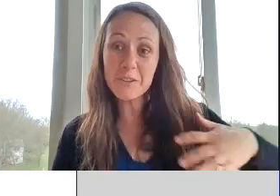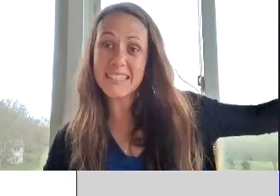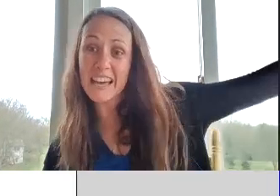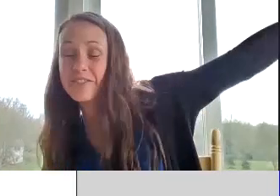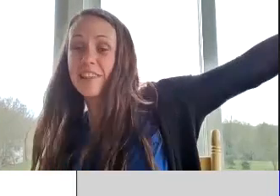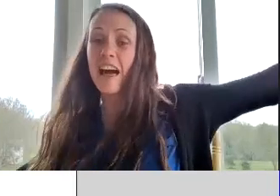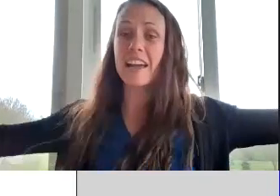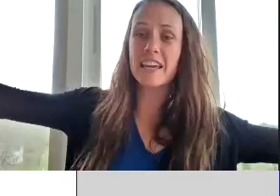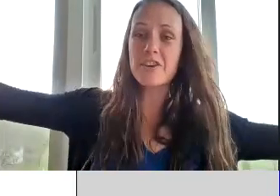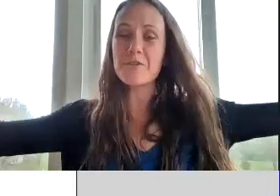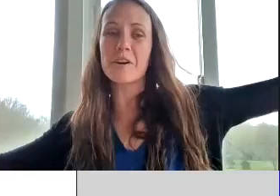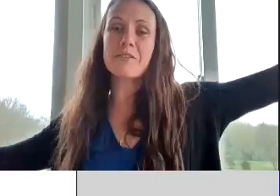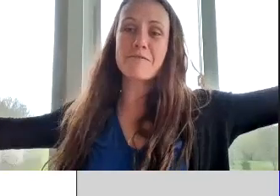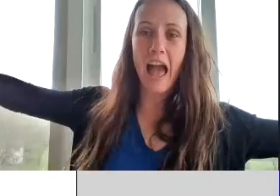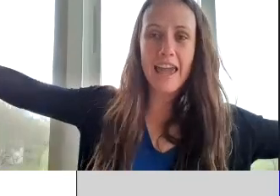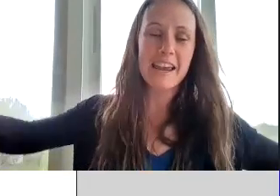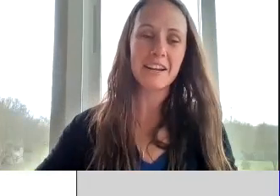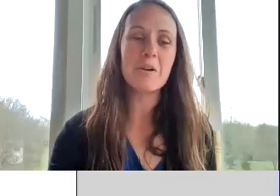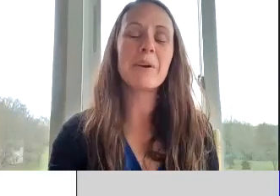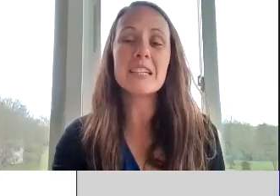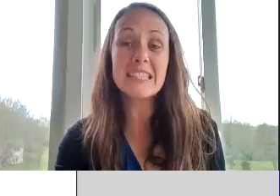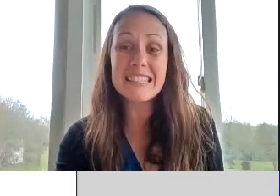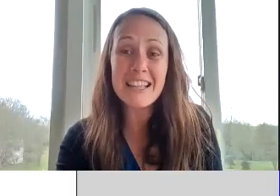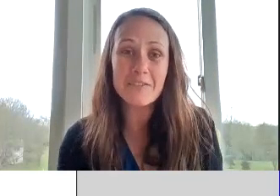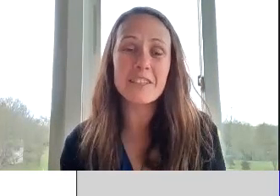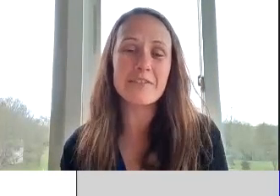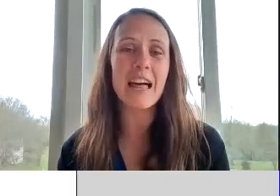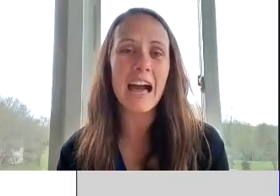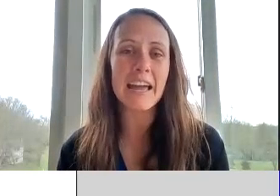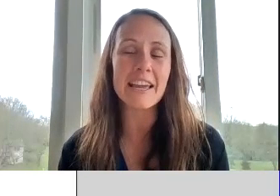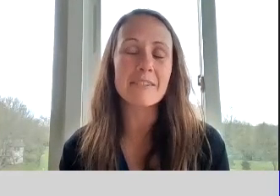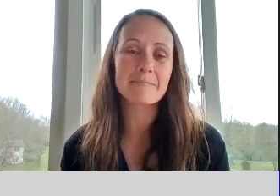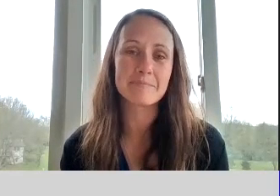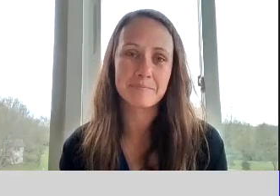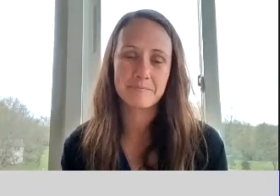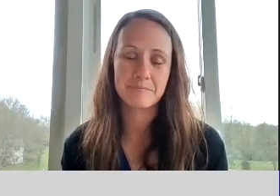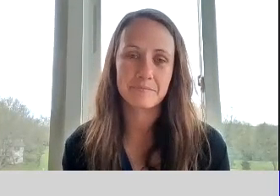If you said flying, you're right. Birds love to fly.